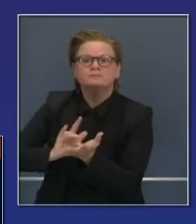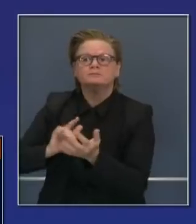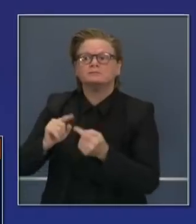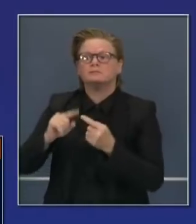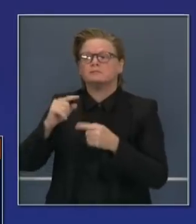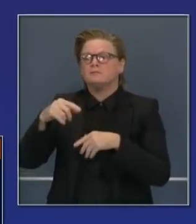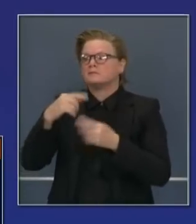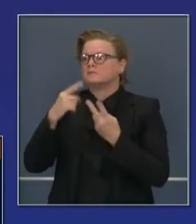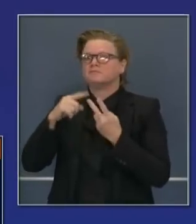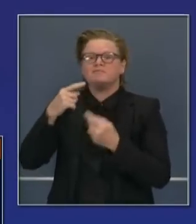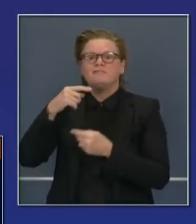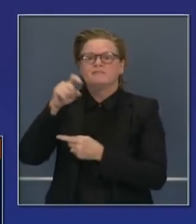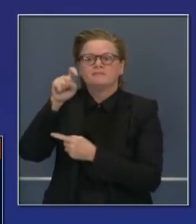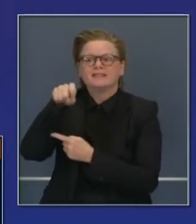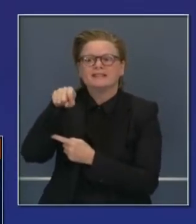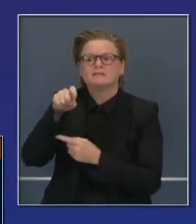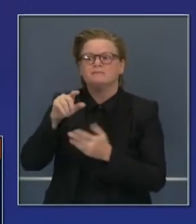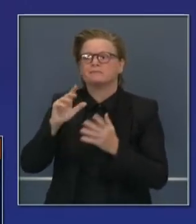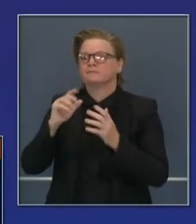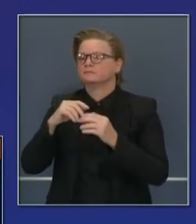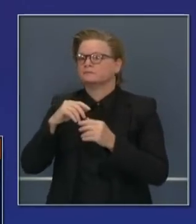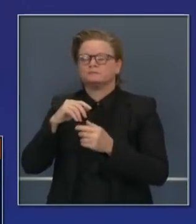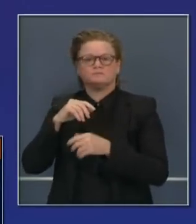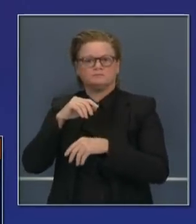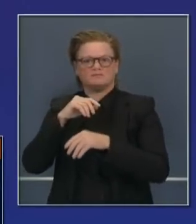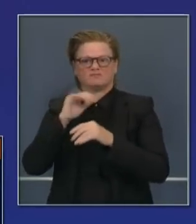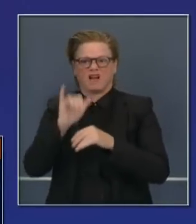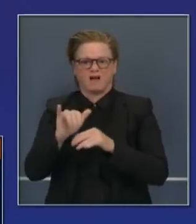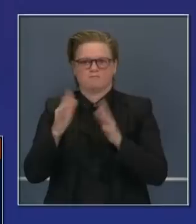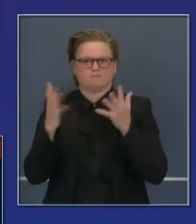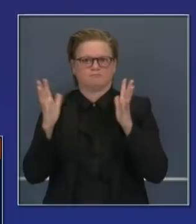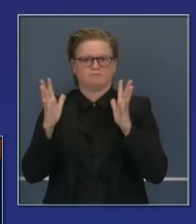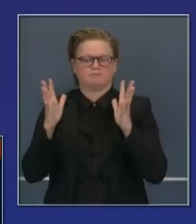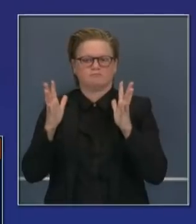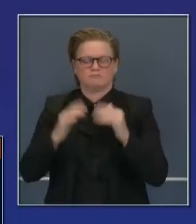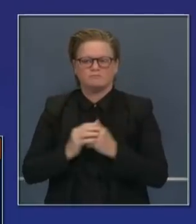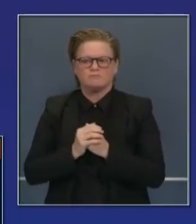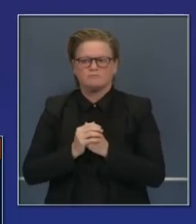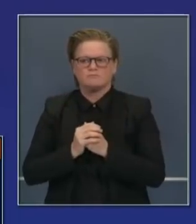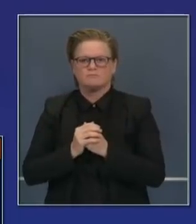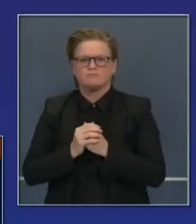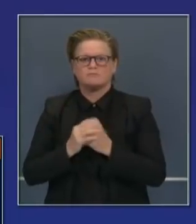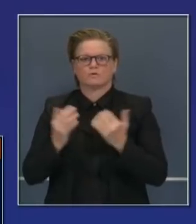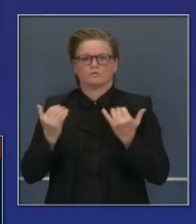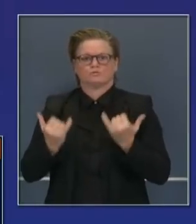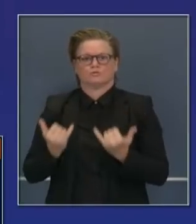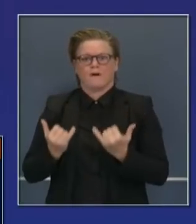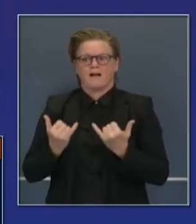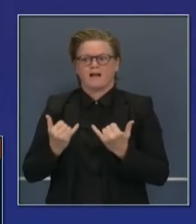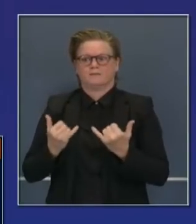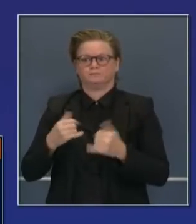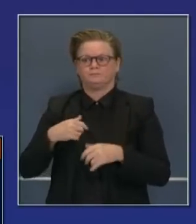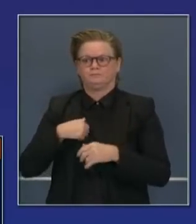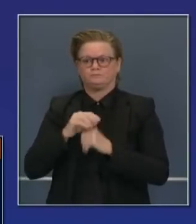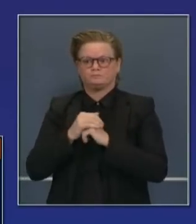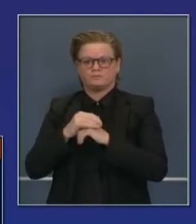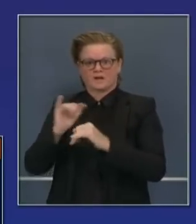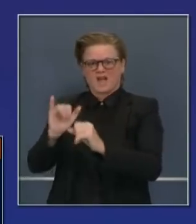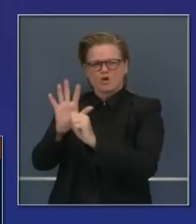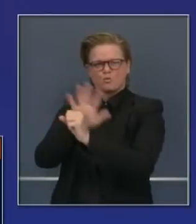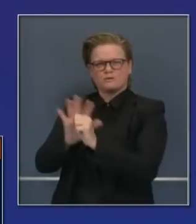what we are introducing today. Regions where the ICU capacity is falling below